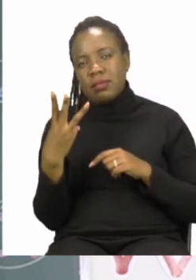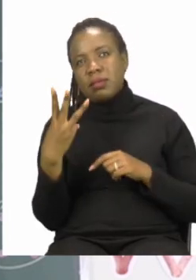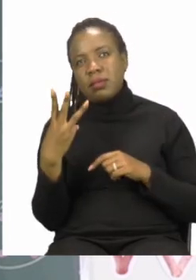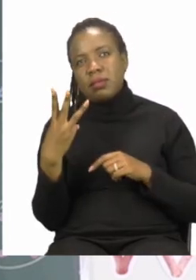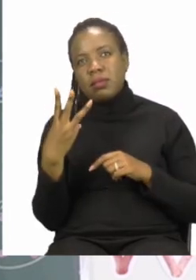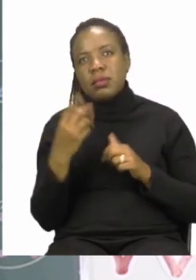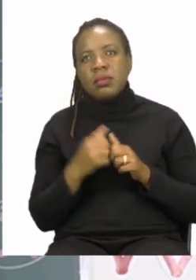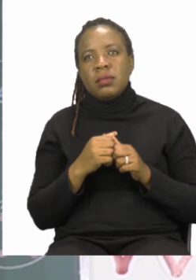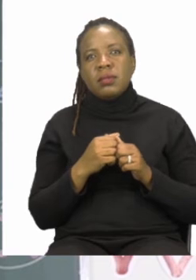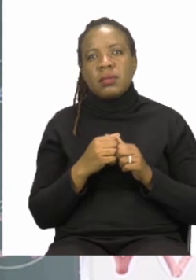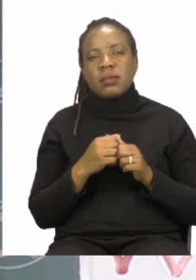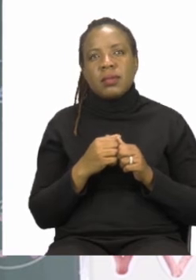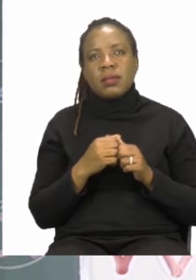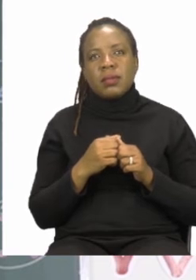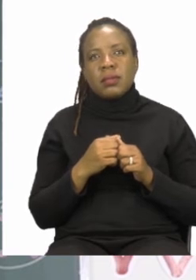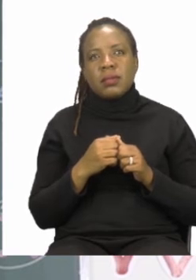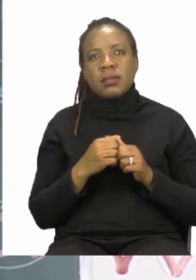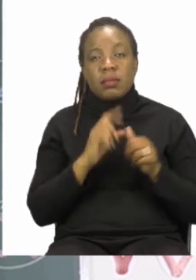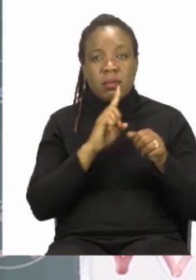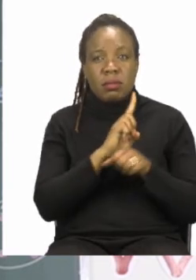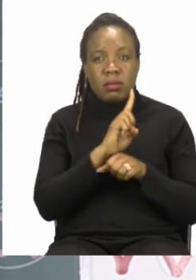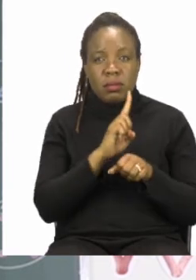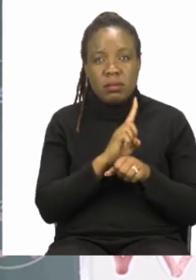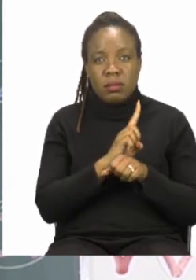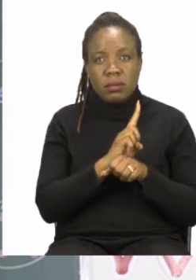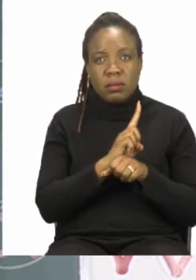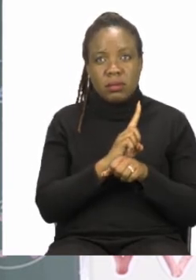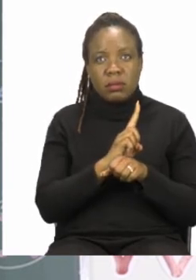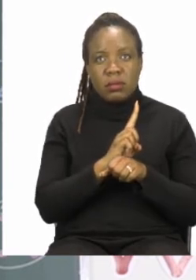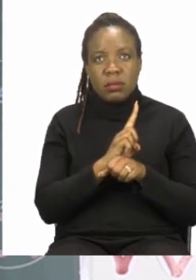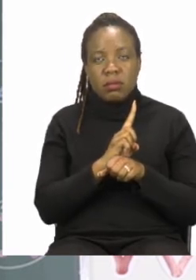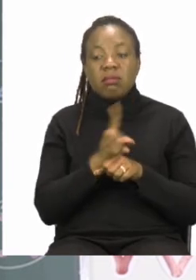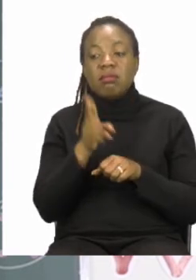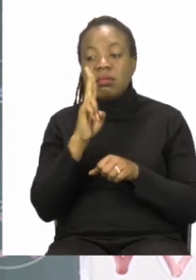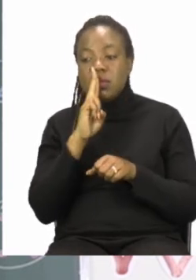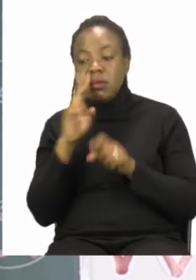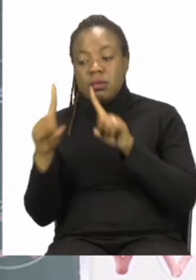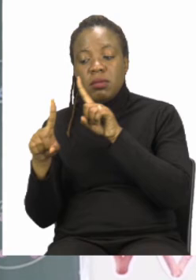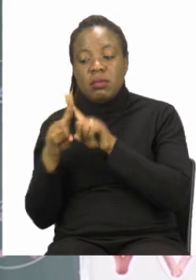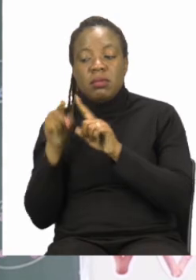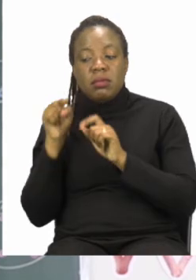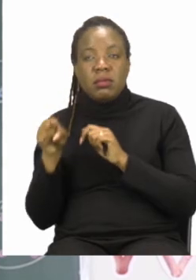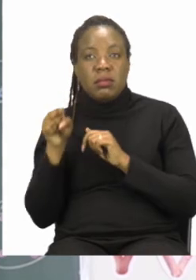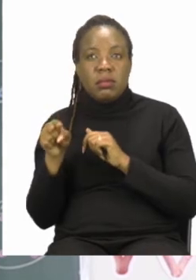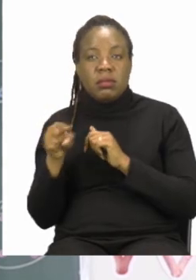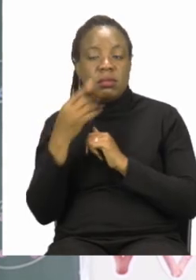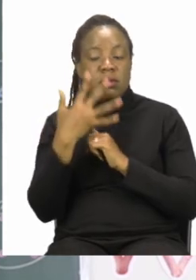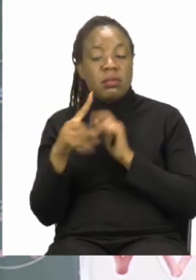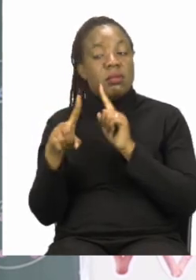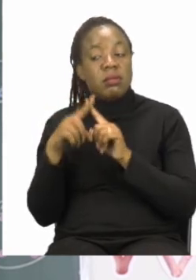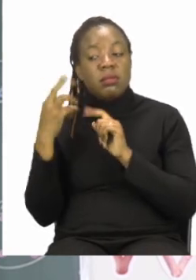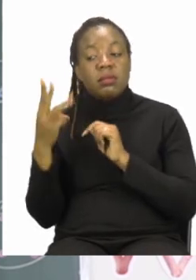3. Now, the first thing that you're going to do, boys and girls, is find out what is